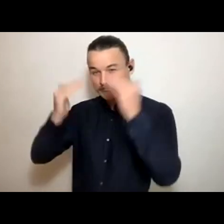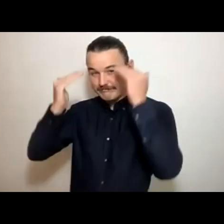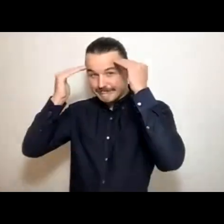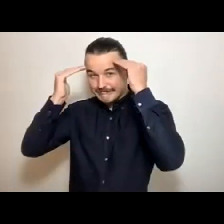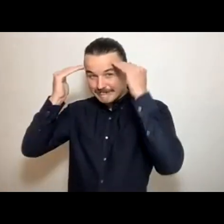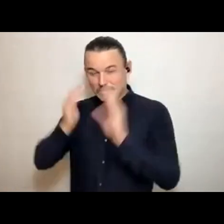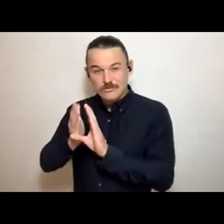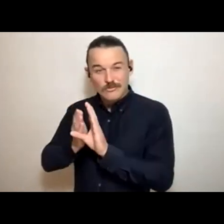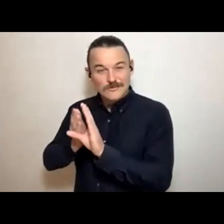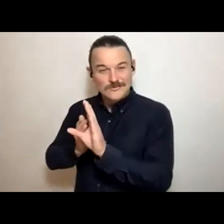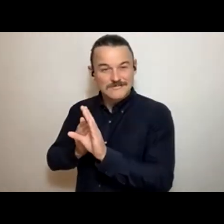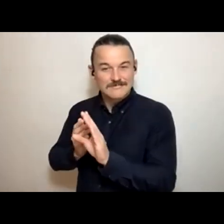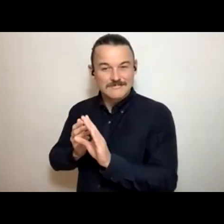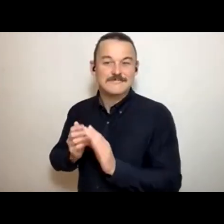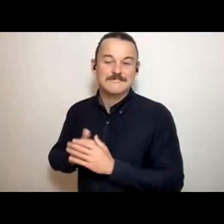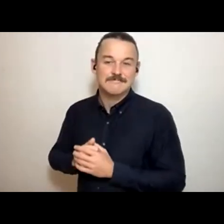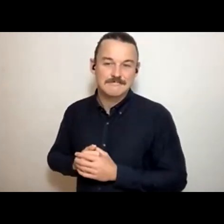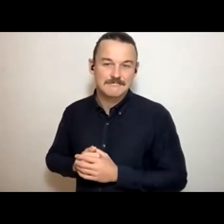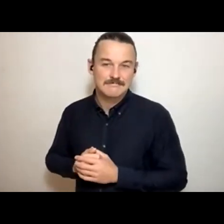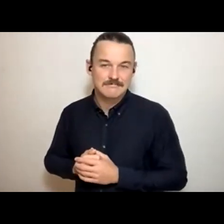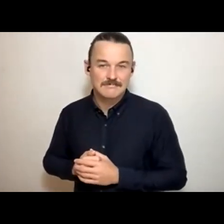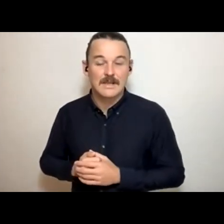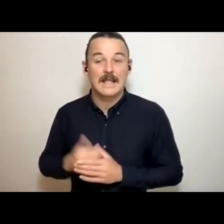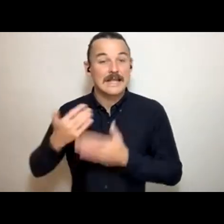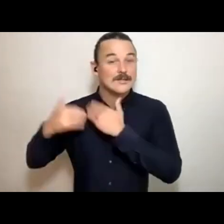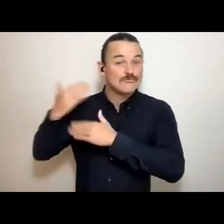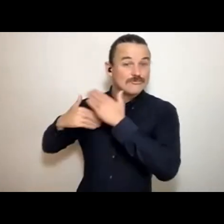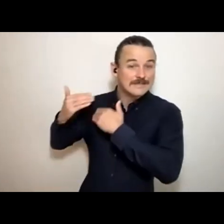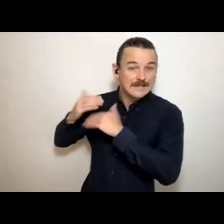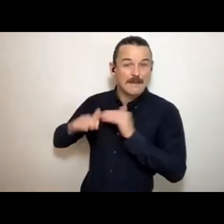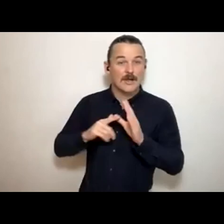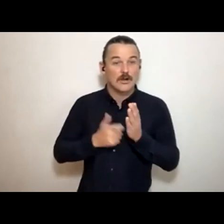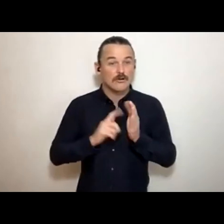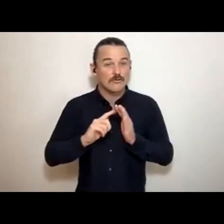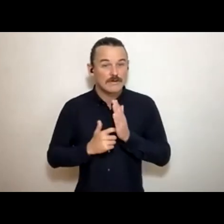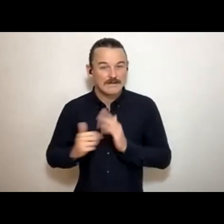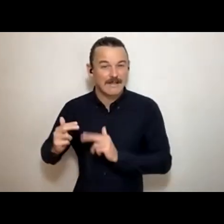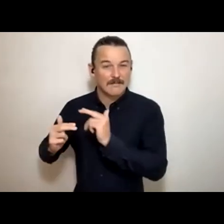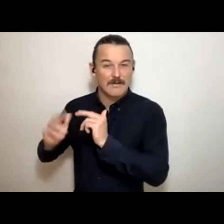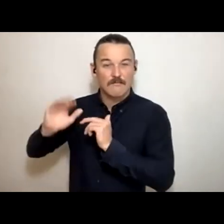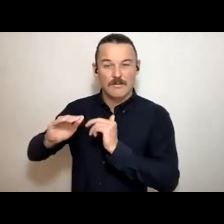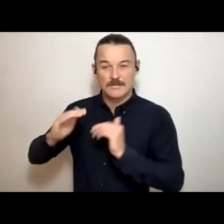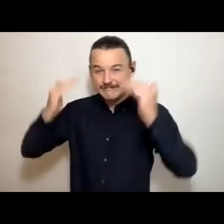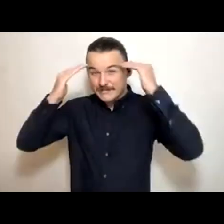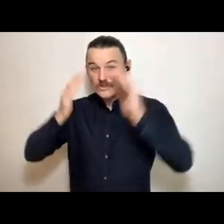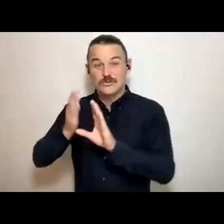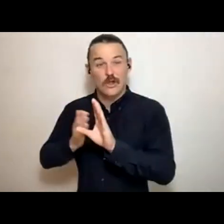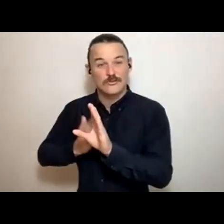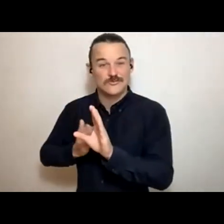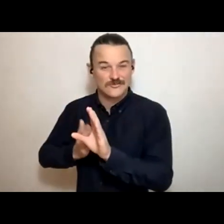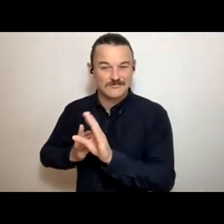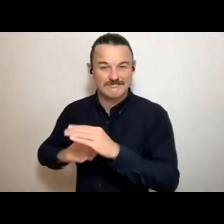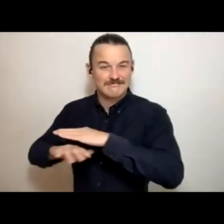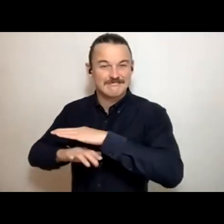history of career development has come from a psycho psychological background. So I'm going to talk a little bit about,